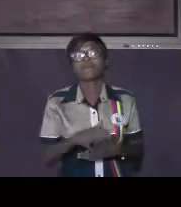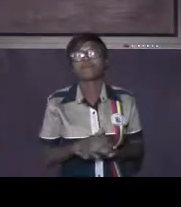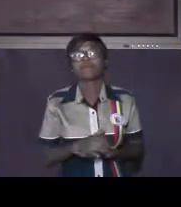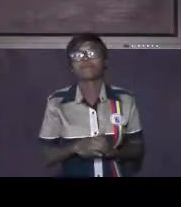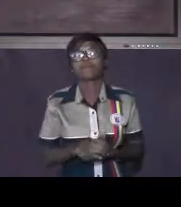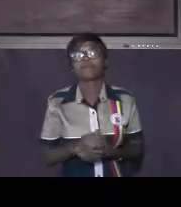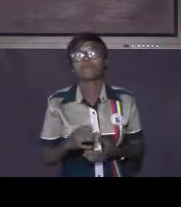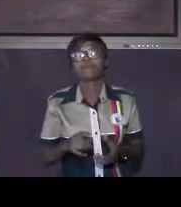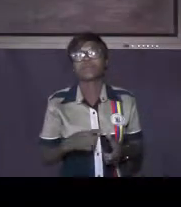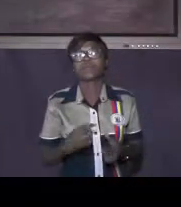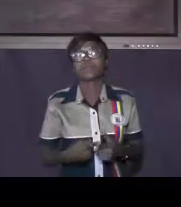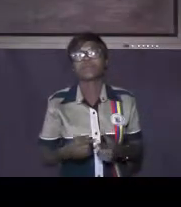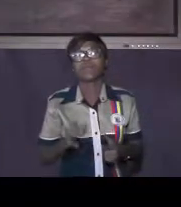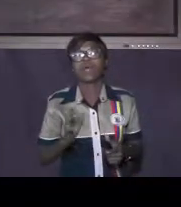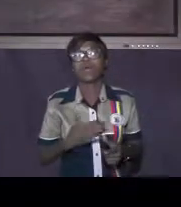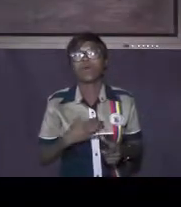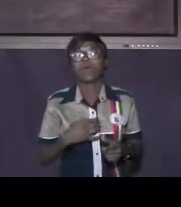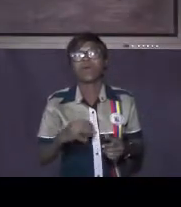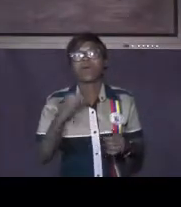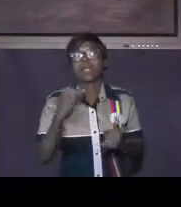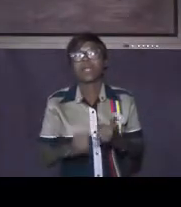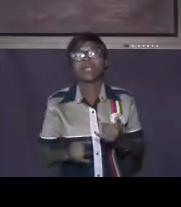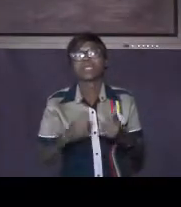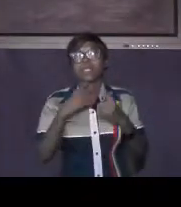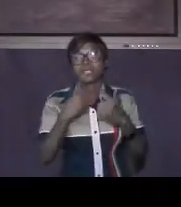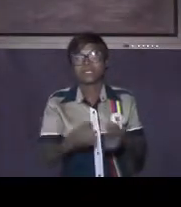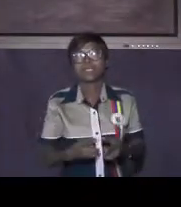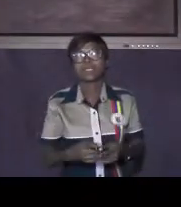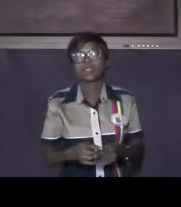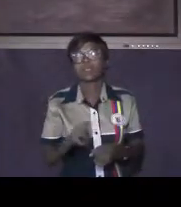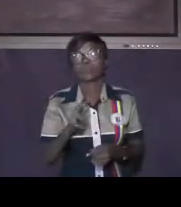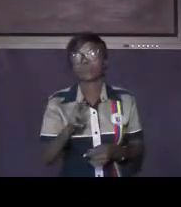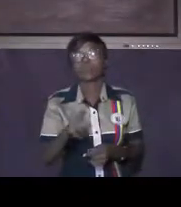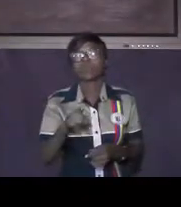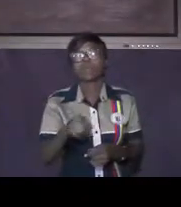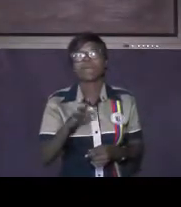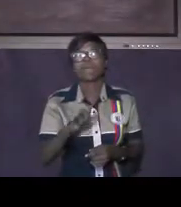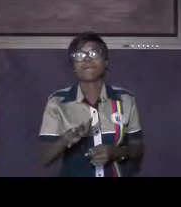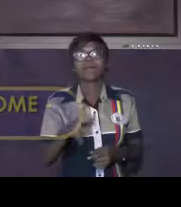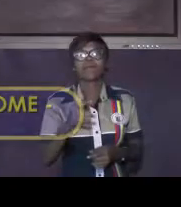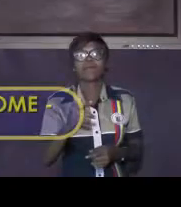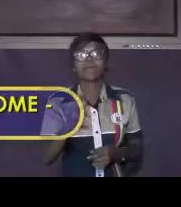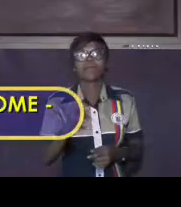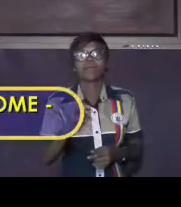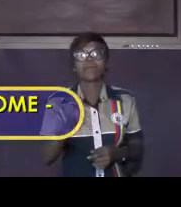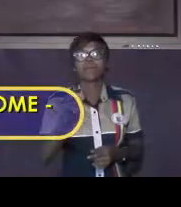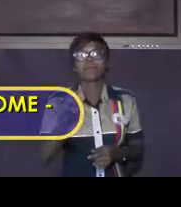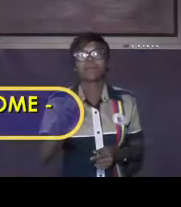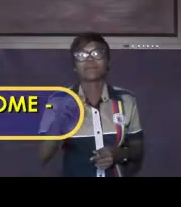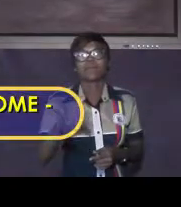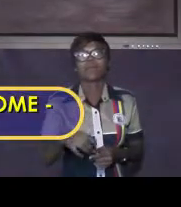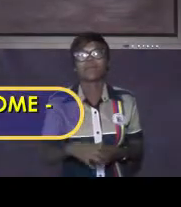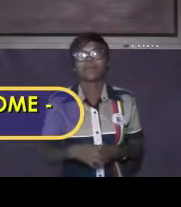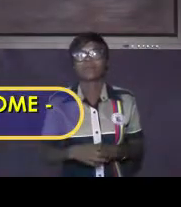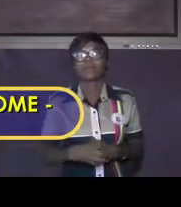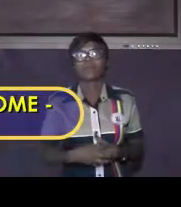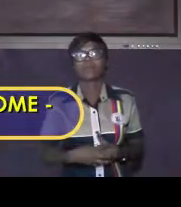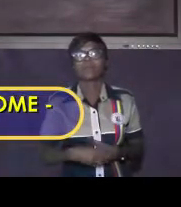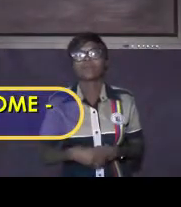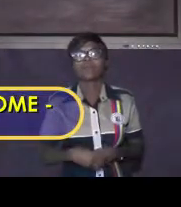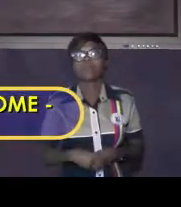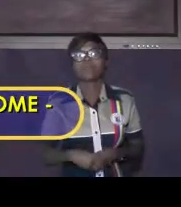1 kilometer squares. Then our final answer is 2.5 kilometer squares. And that means that 250 hectares